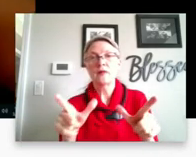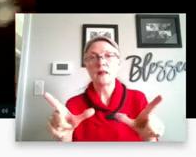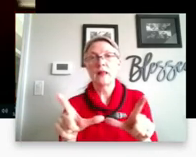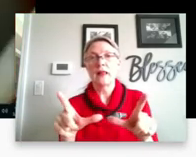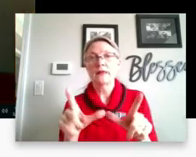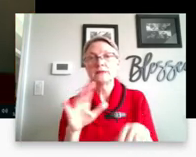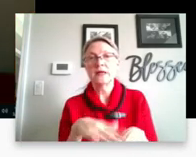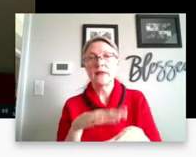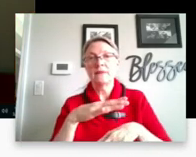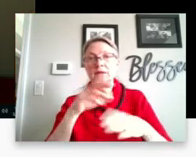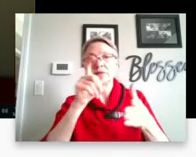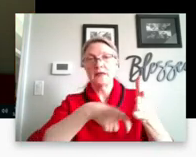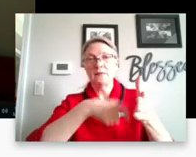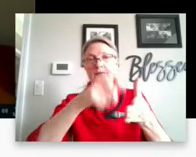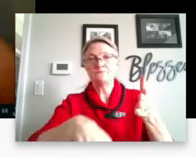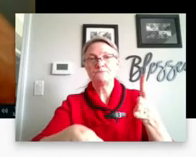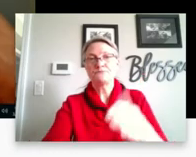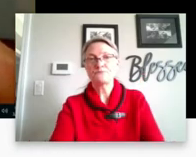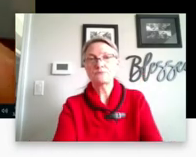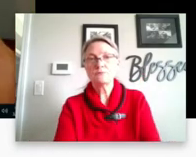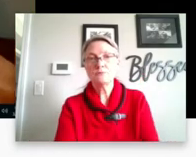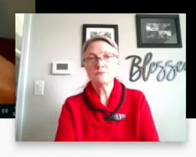So I'll start with this piece here.